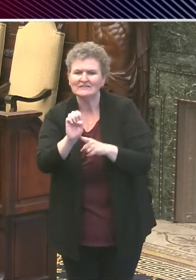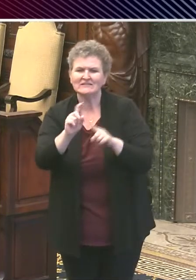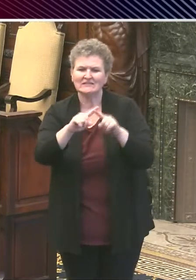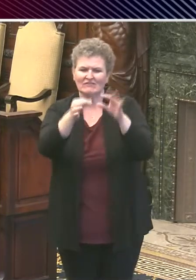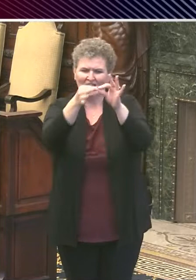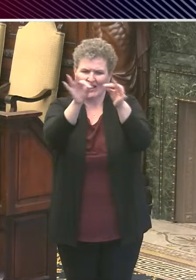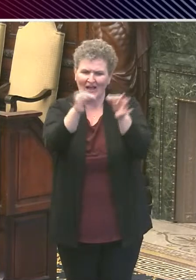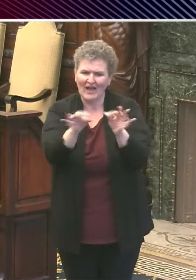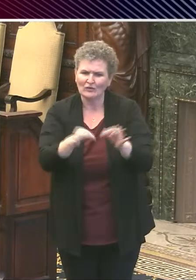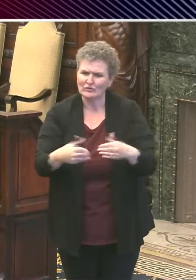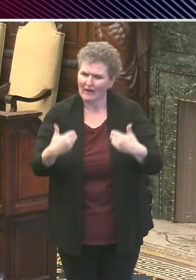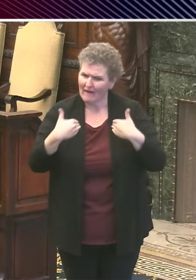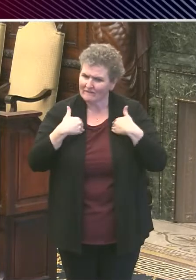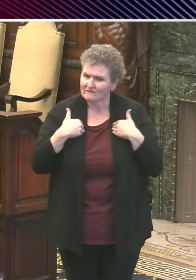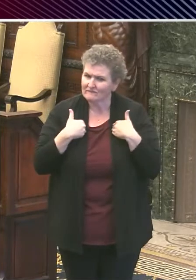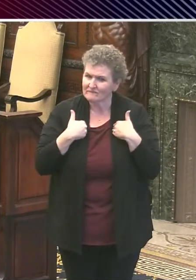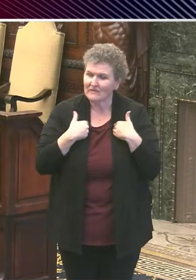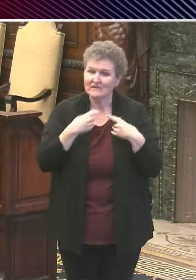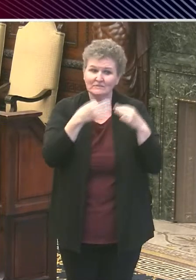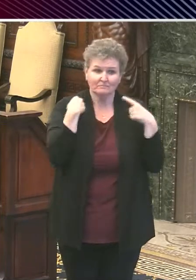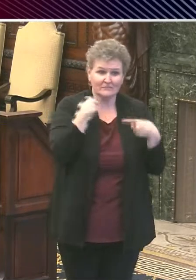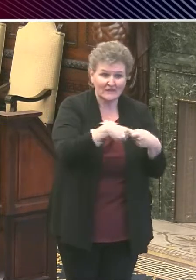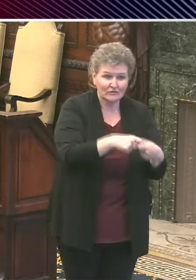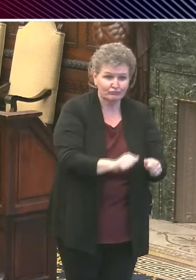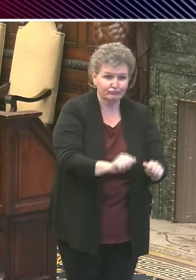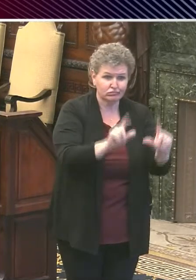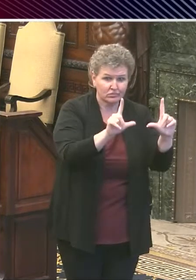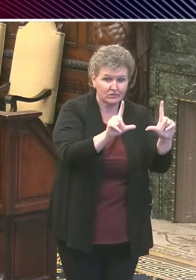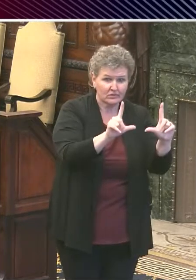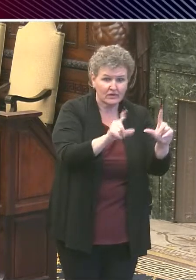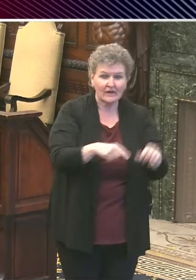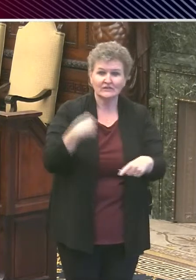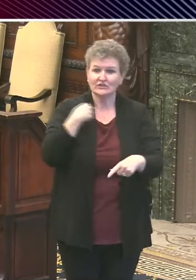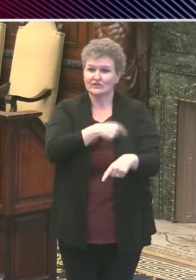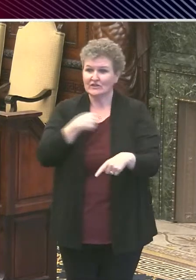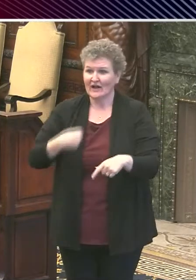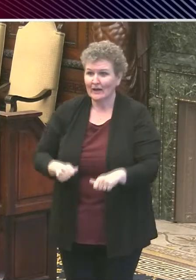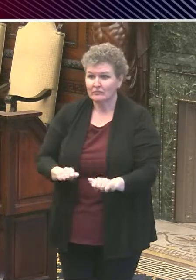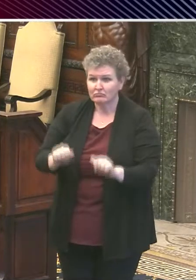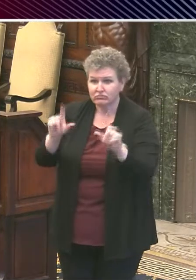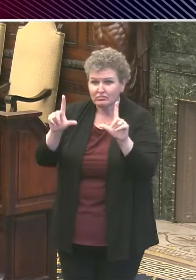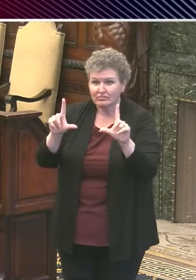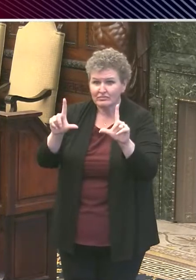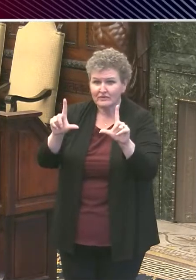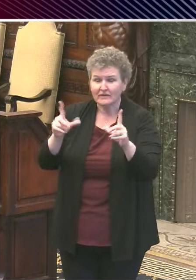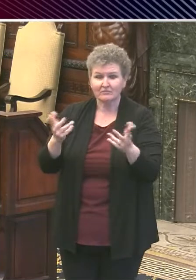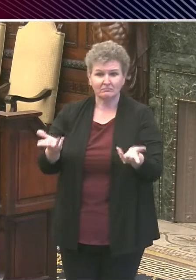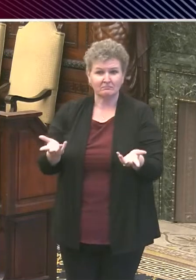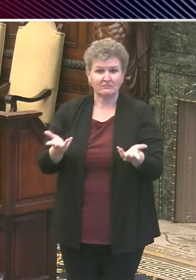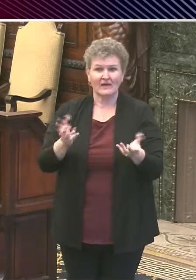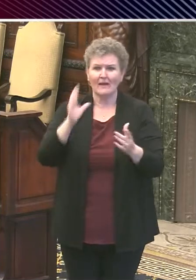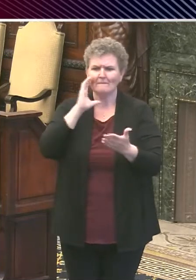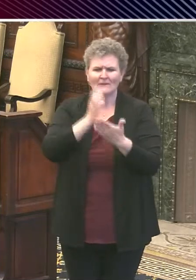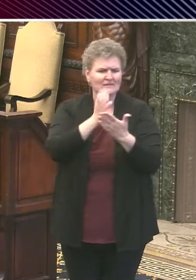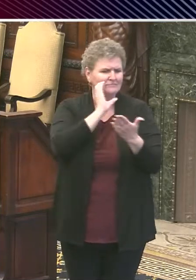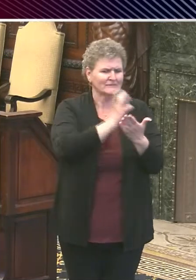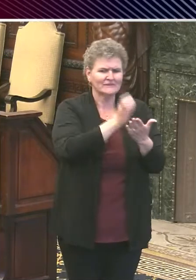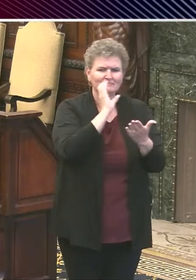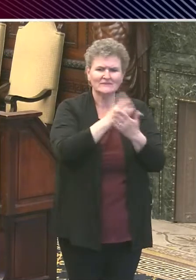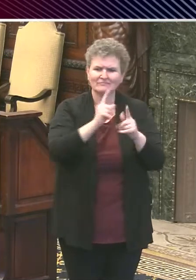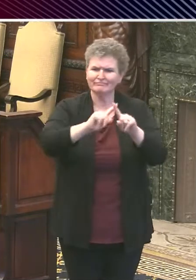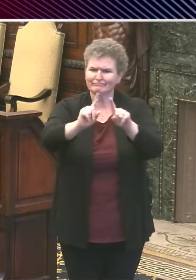here's one in Spanish, and here's one in Chinese. And the images are going to be in many different